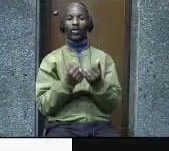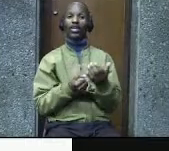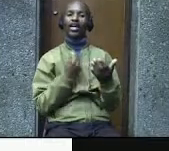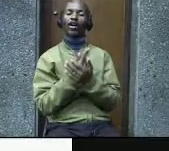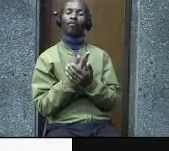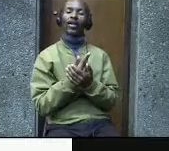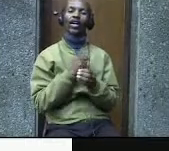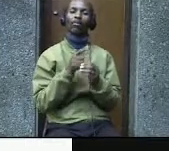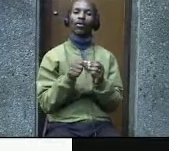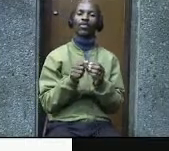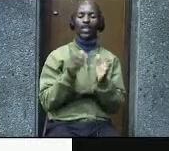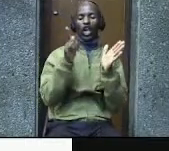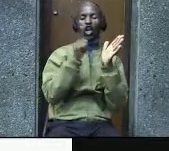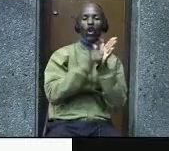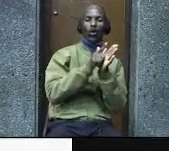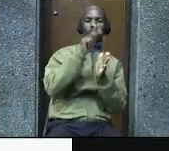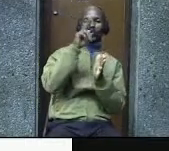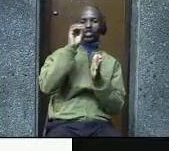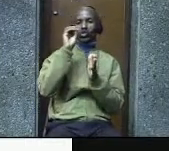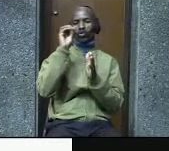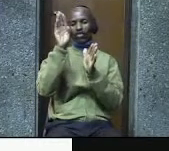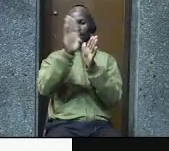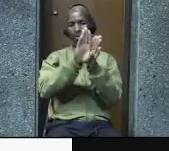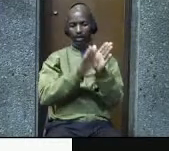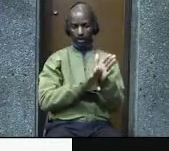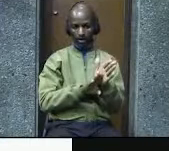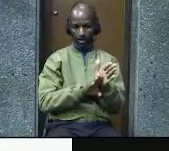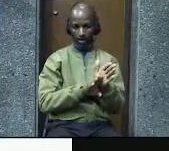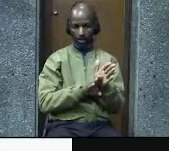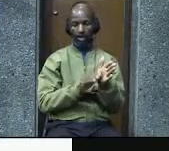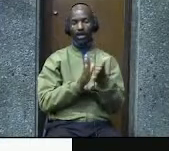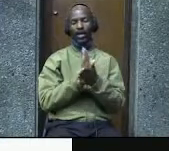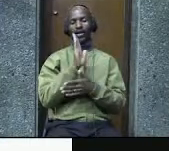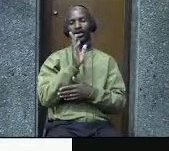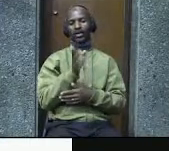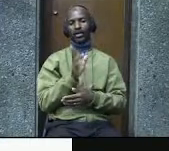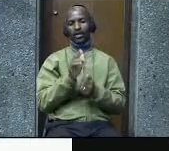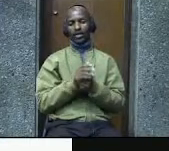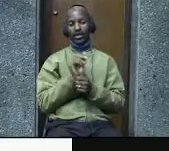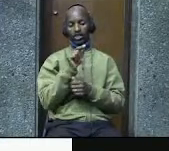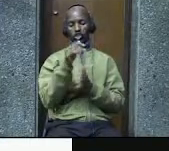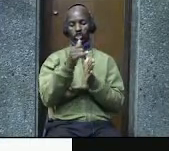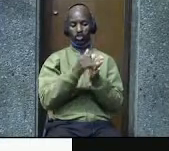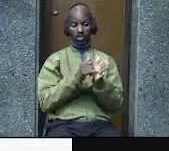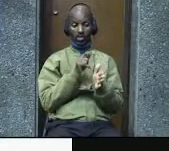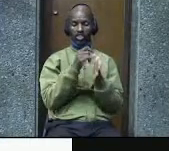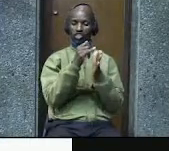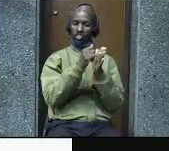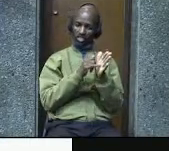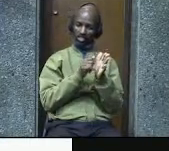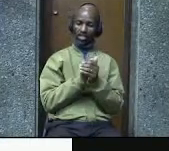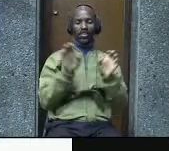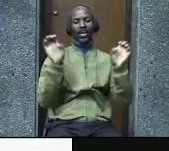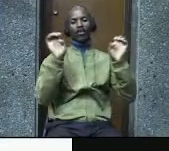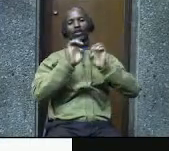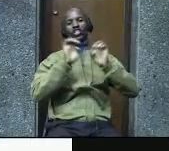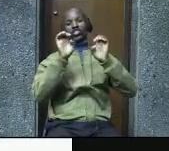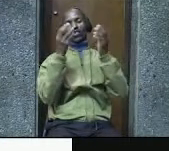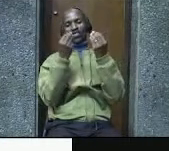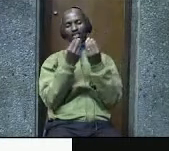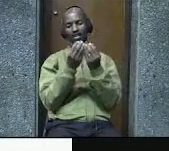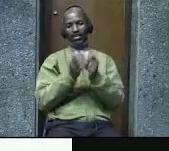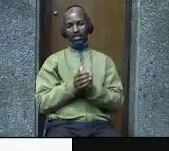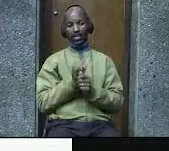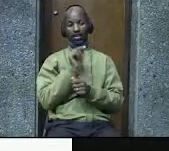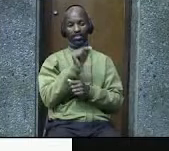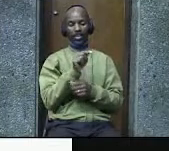place in terms of clause 20 of the bill, and it is just an emergency measure